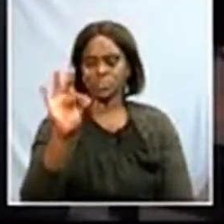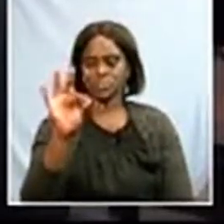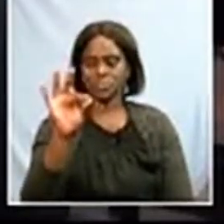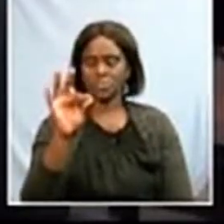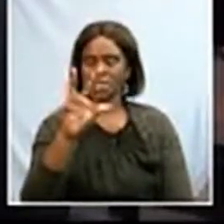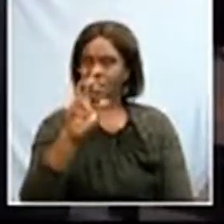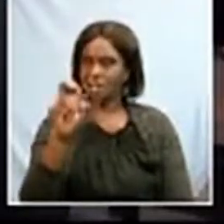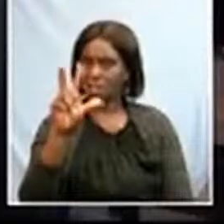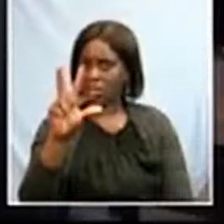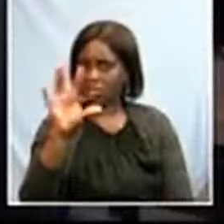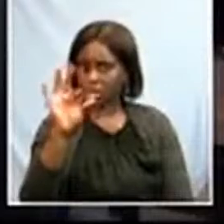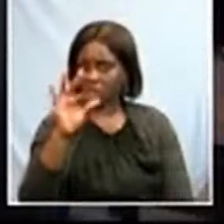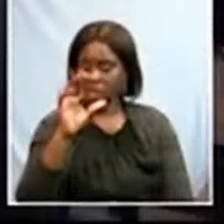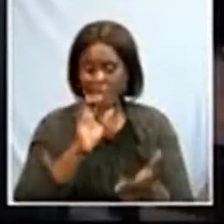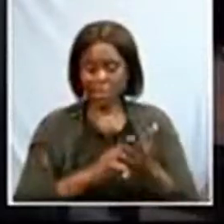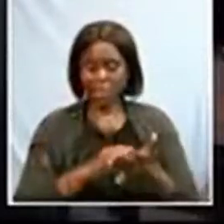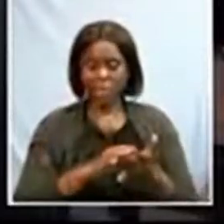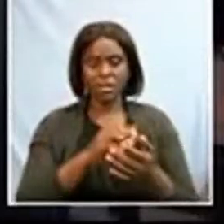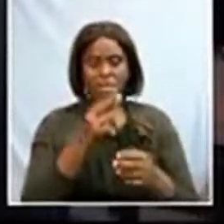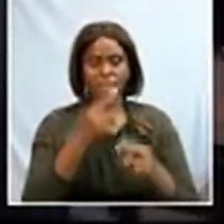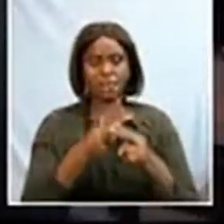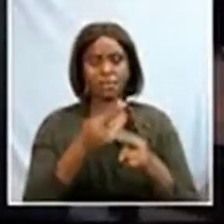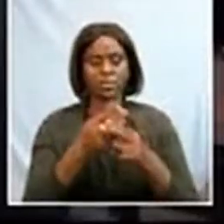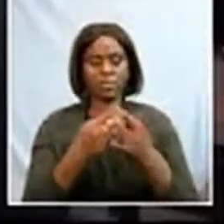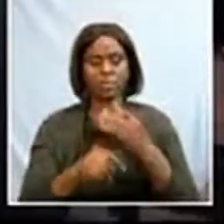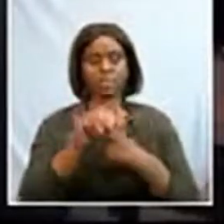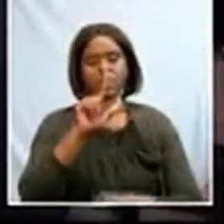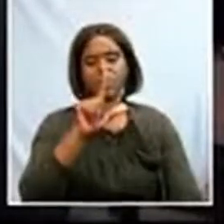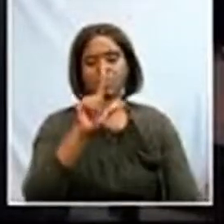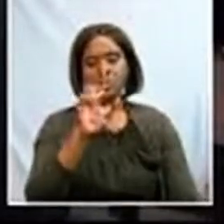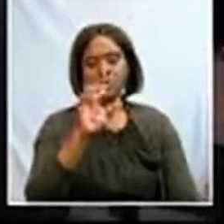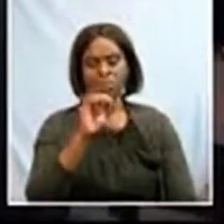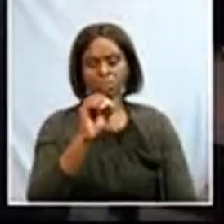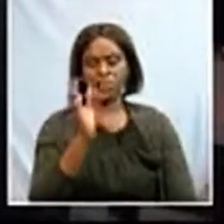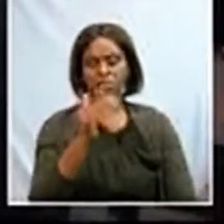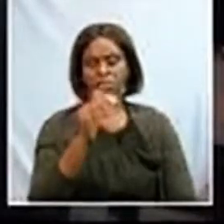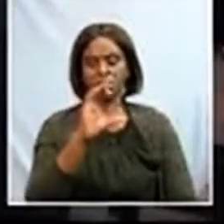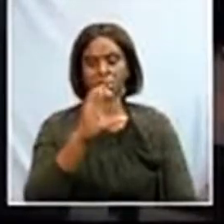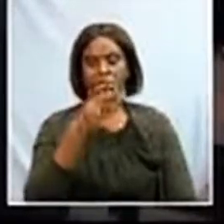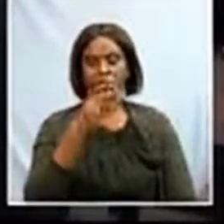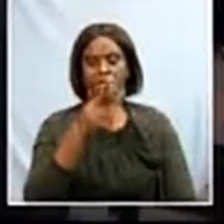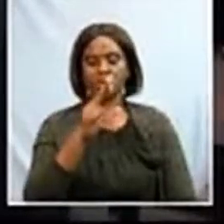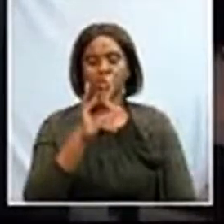339,000 kwacha, which is Leo Chris.